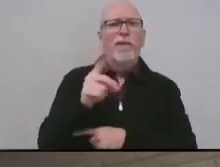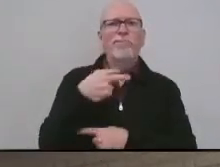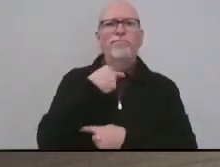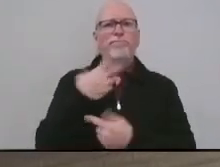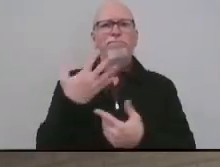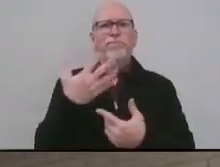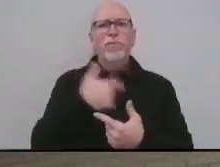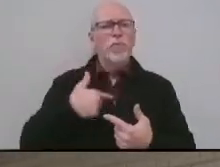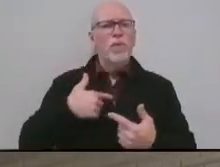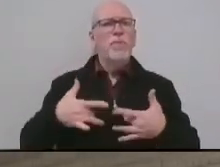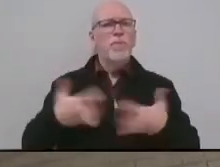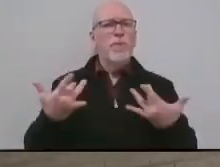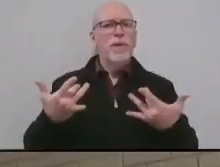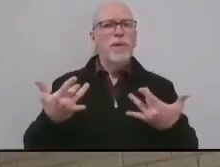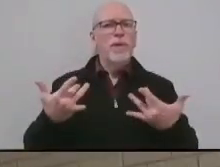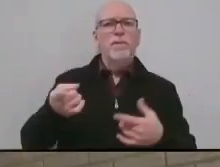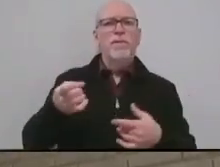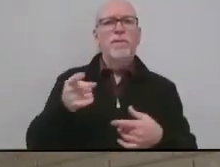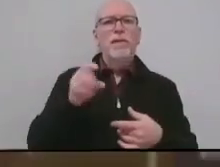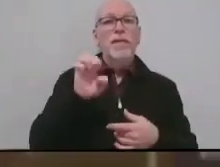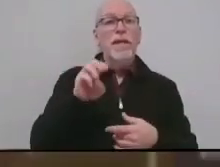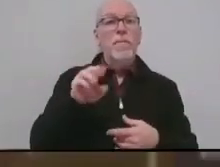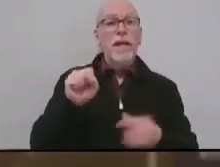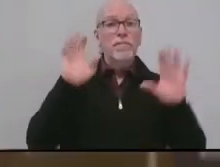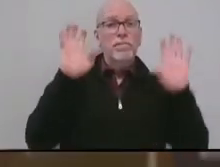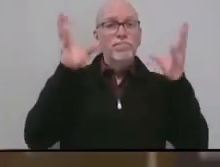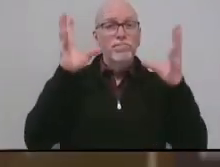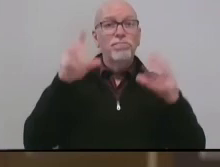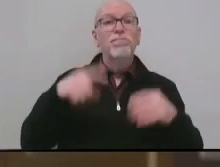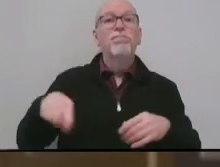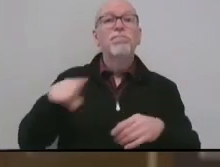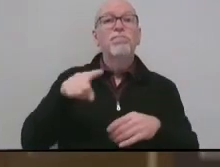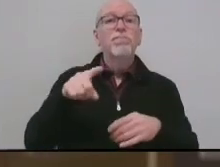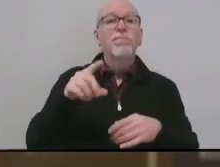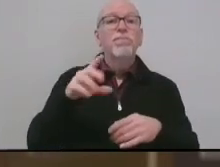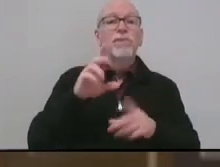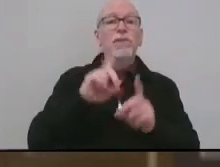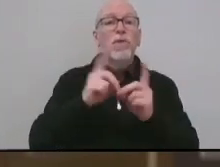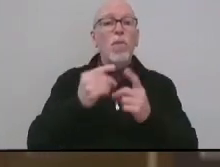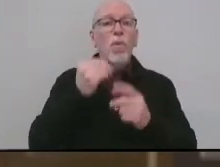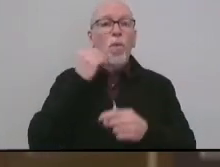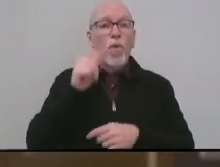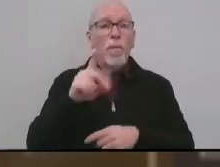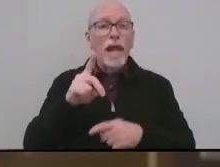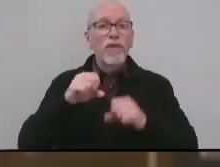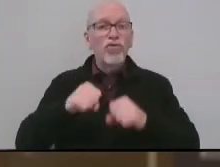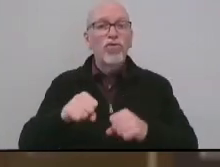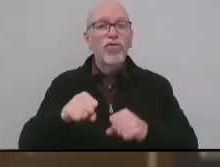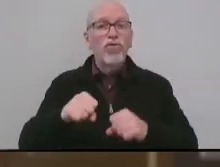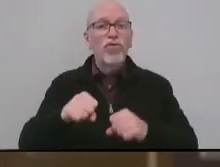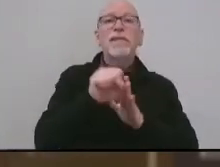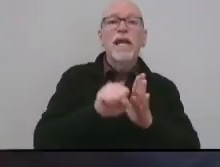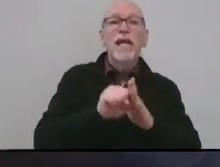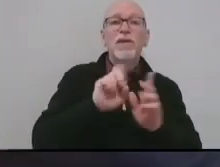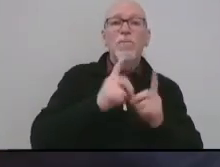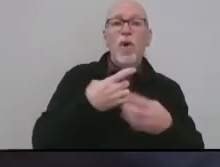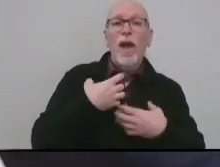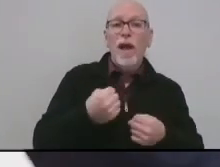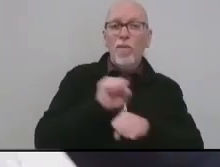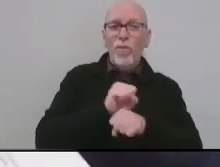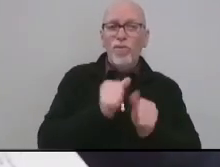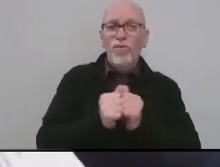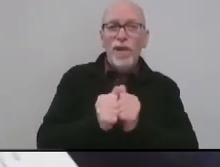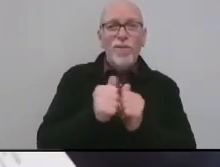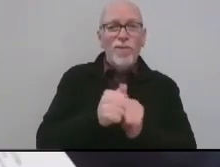the EMS, Department of Homeland Security, and State Department of Health are working together with us at the Health Department